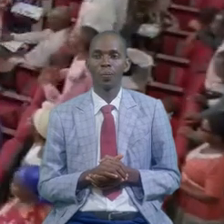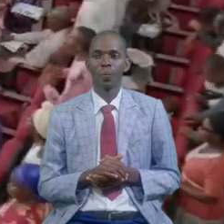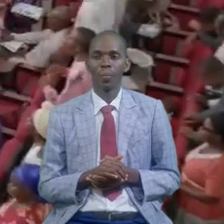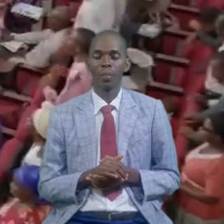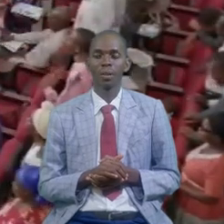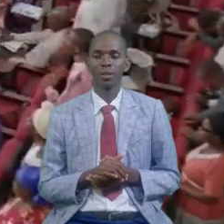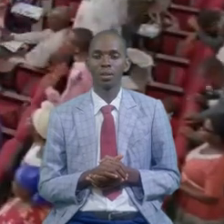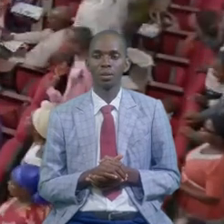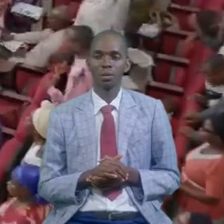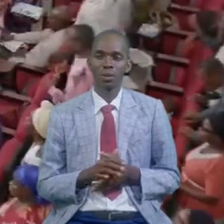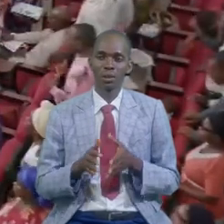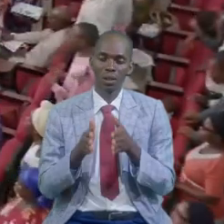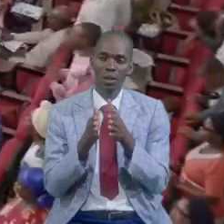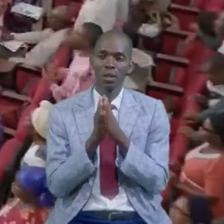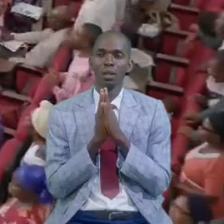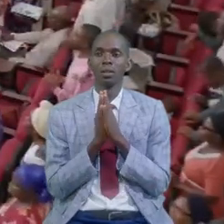Ask.